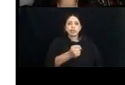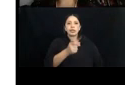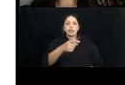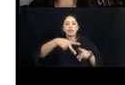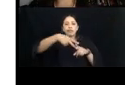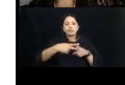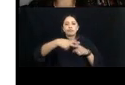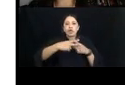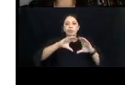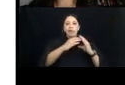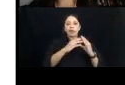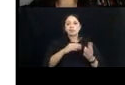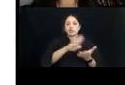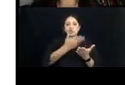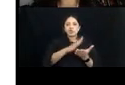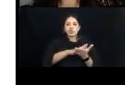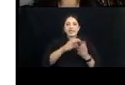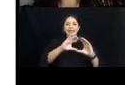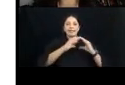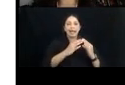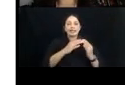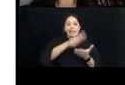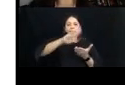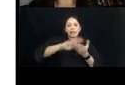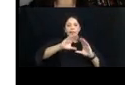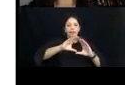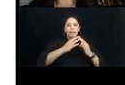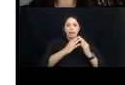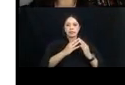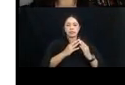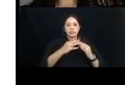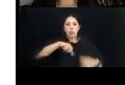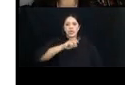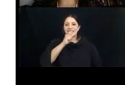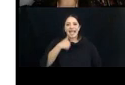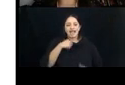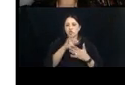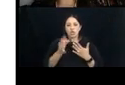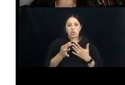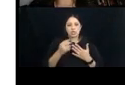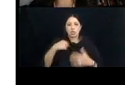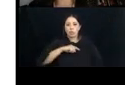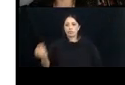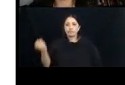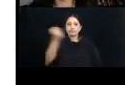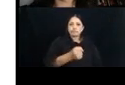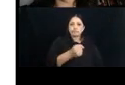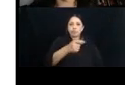It wasn't that there was anything wrong with that, but you didn't have a choice. You were tracked into those areas.